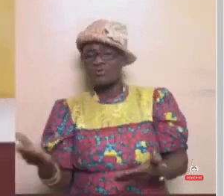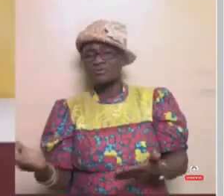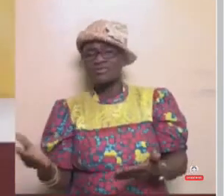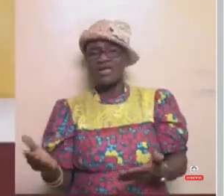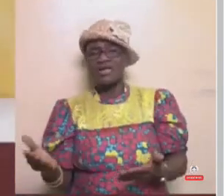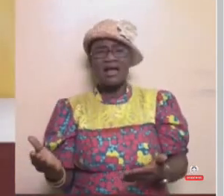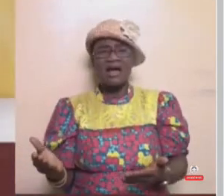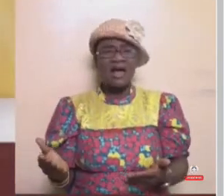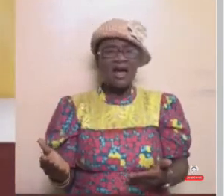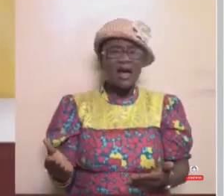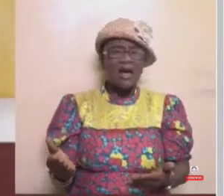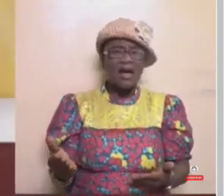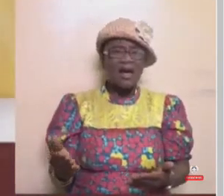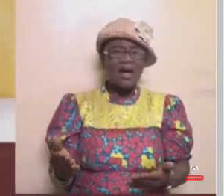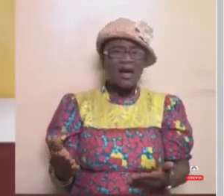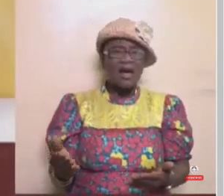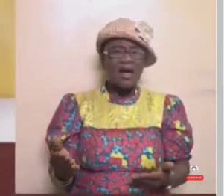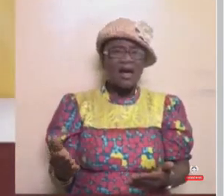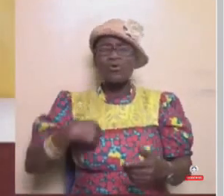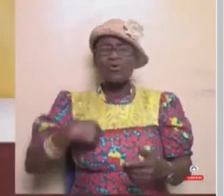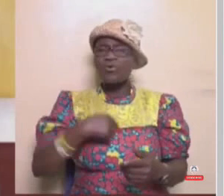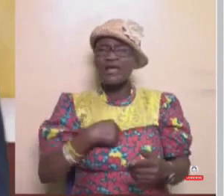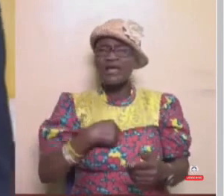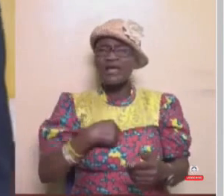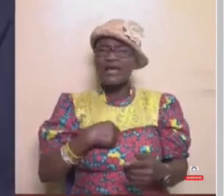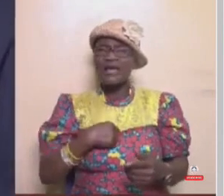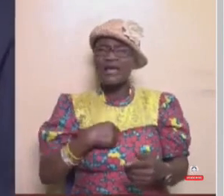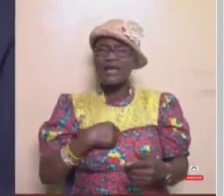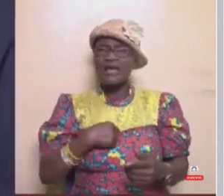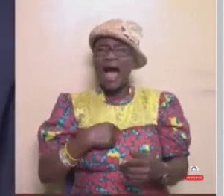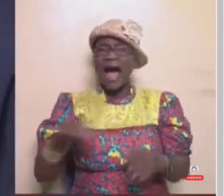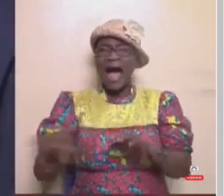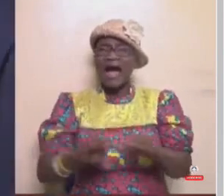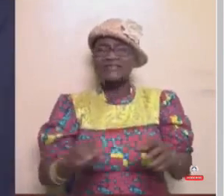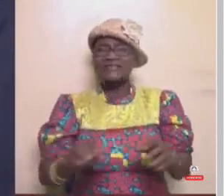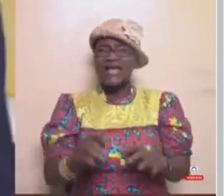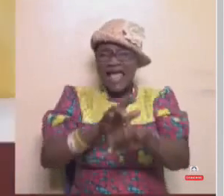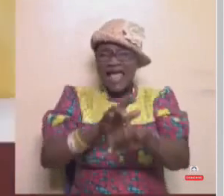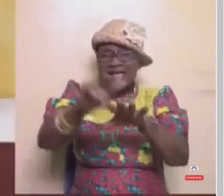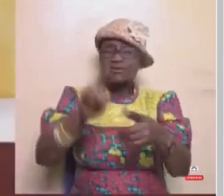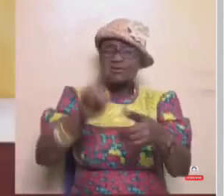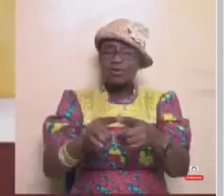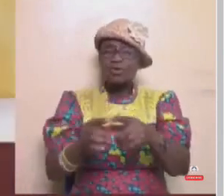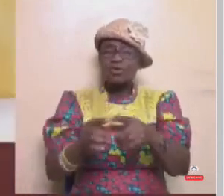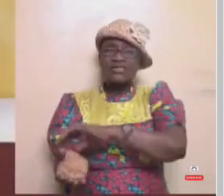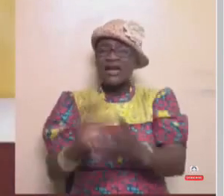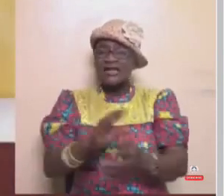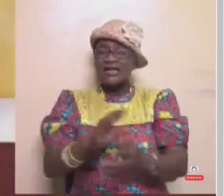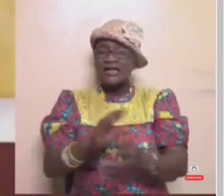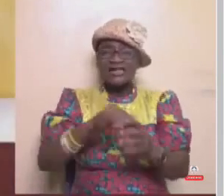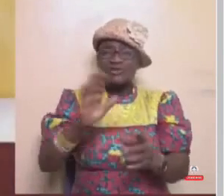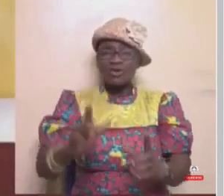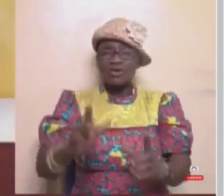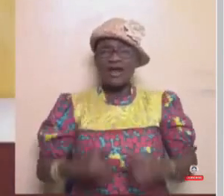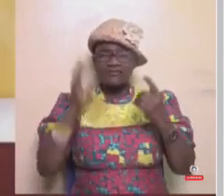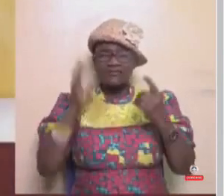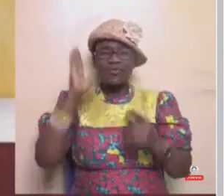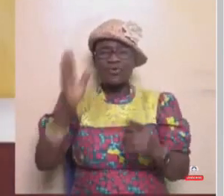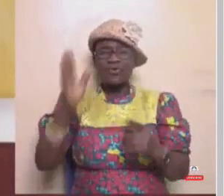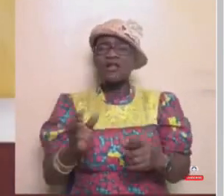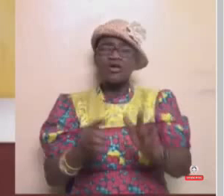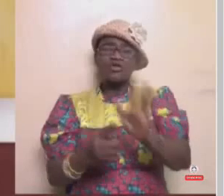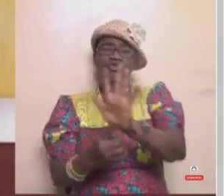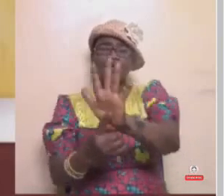How you react early to challenges in your life will show how early the testimony will